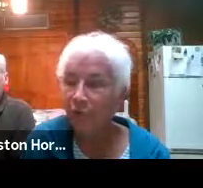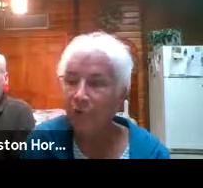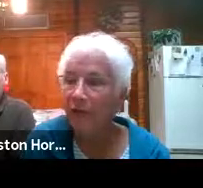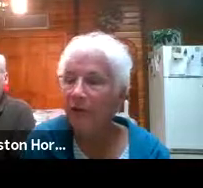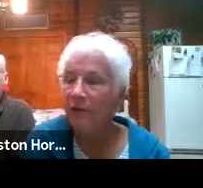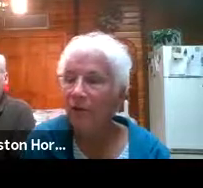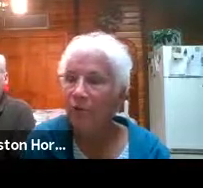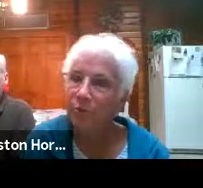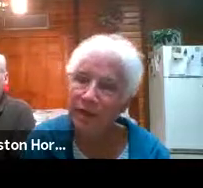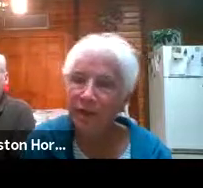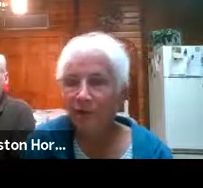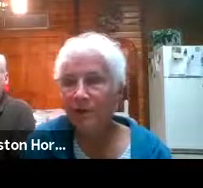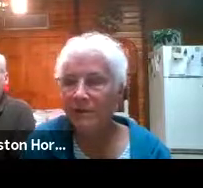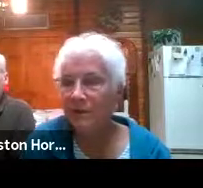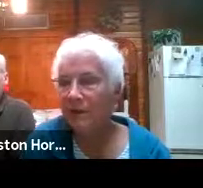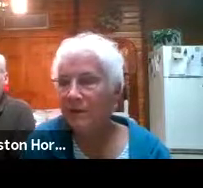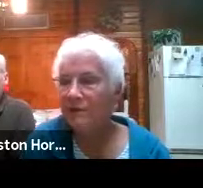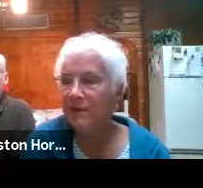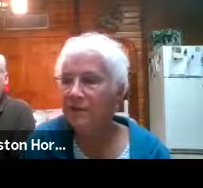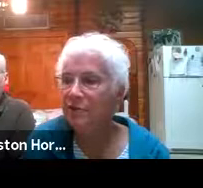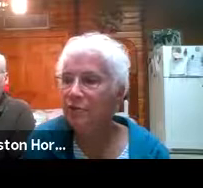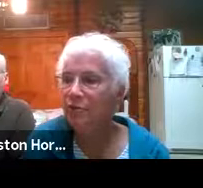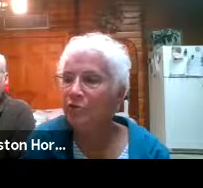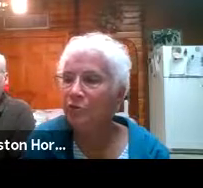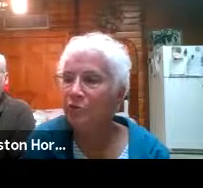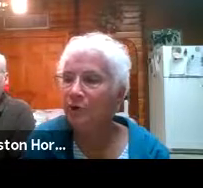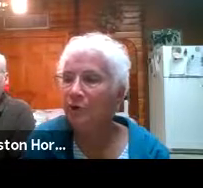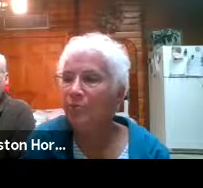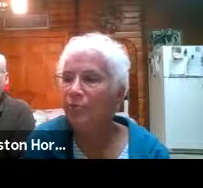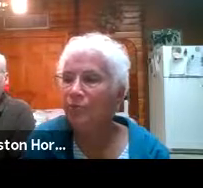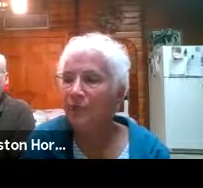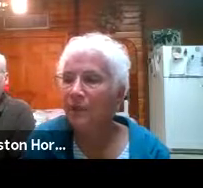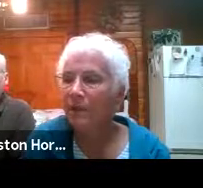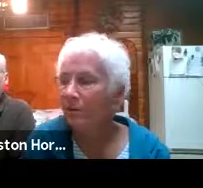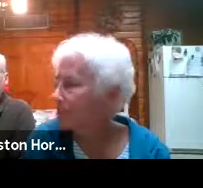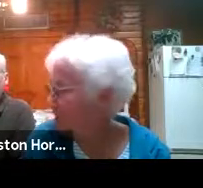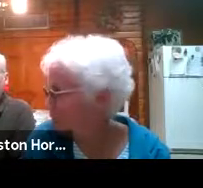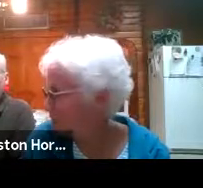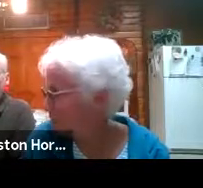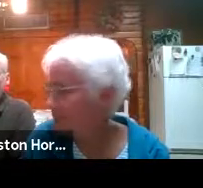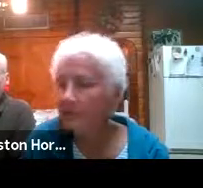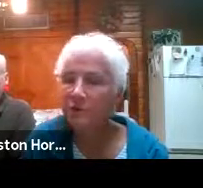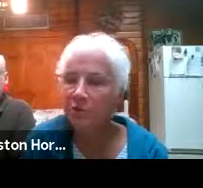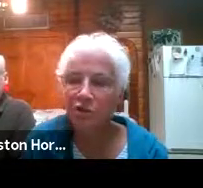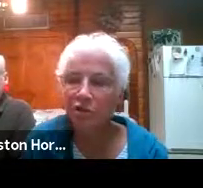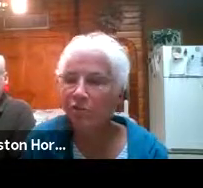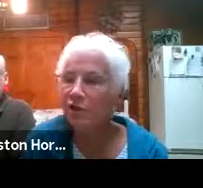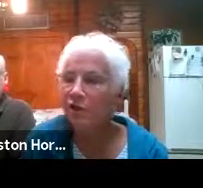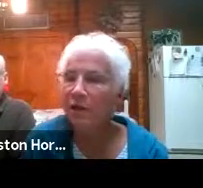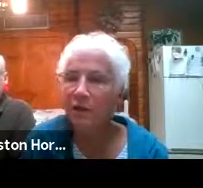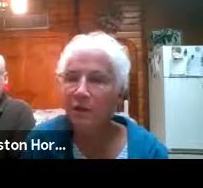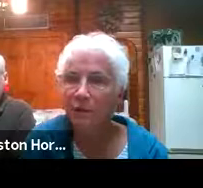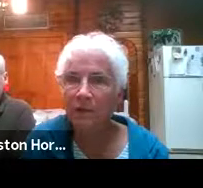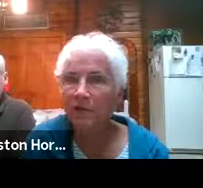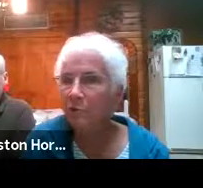like Primera or Medicare plus something else, they get to go to, what's that hospital? Swedish